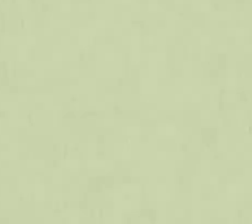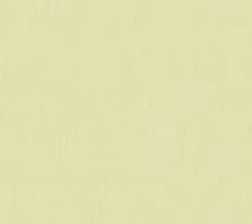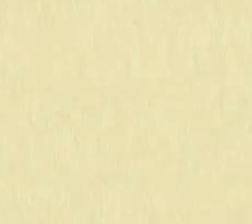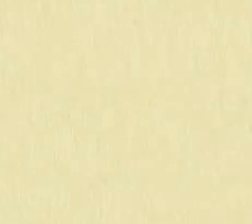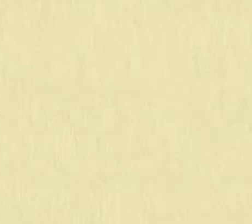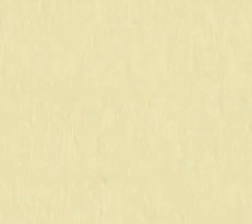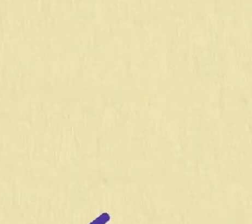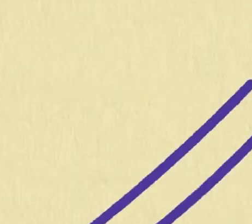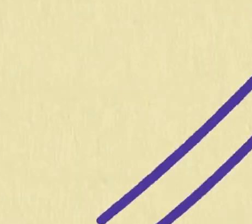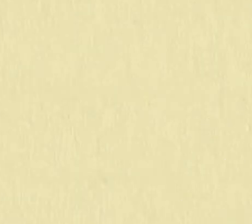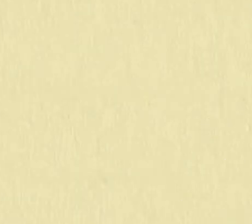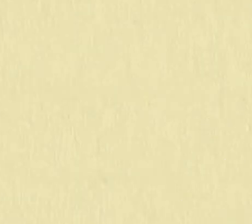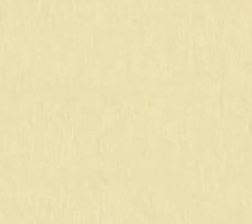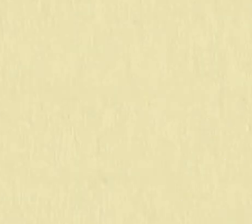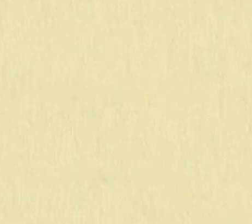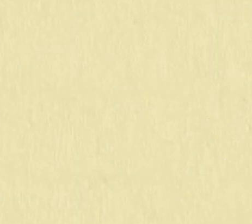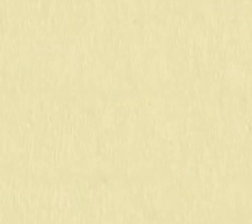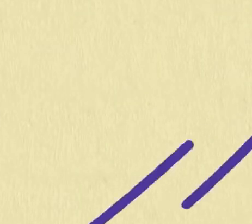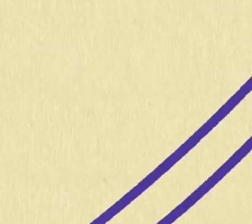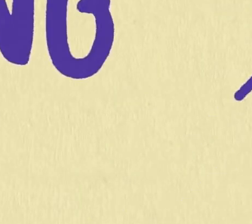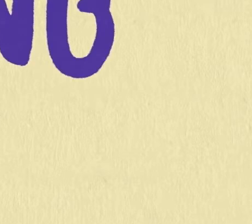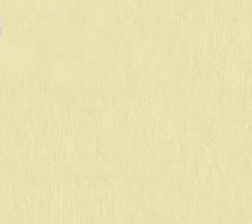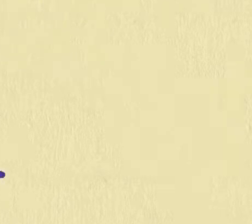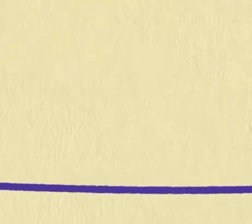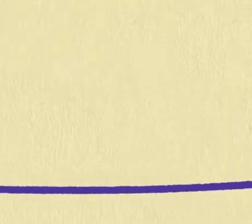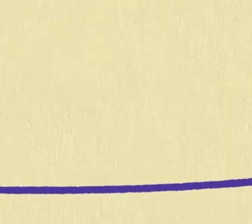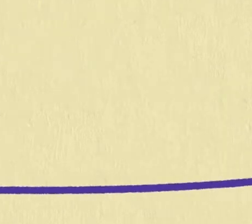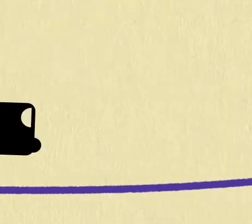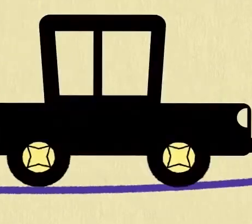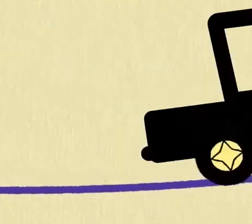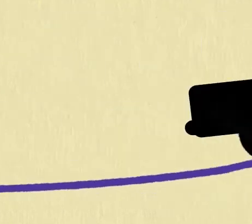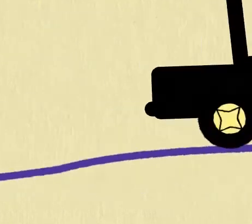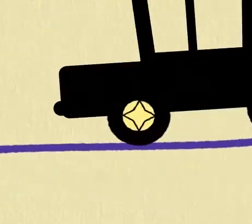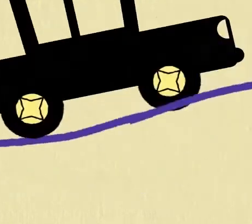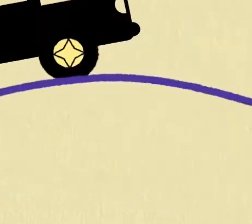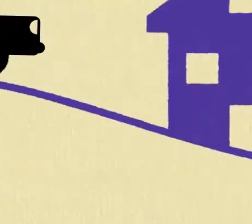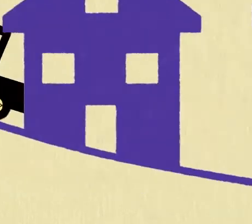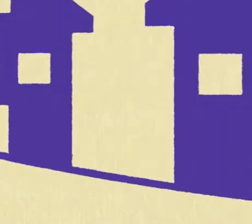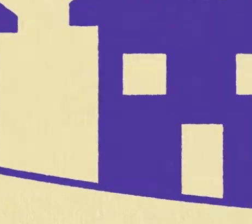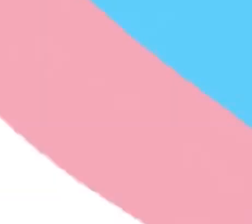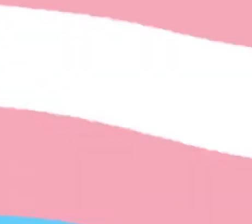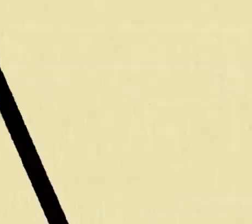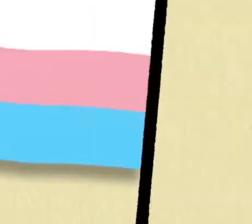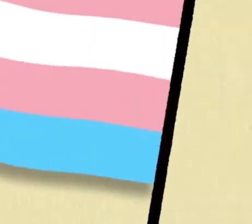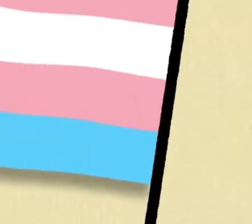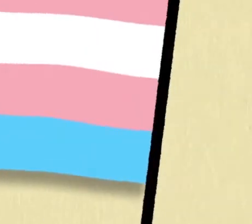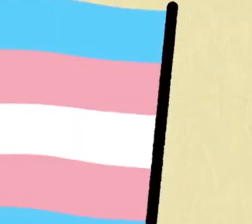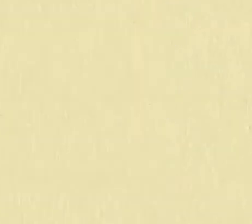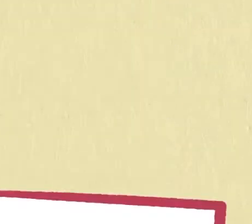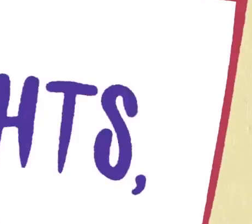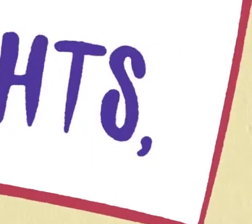thriving. Like you, we know that whether we're advocating for safer streets, housing access, transit